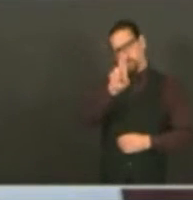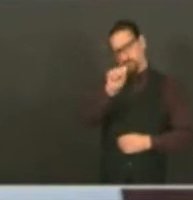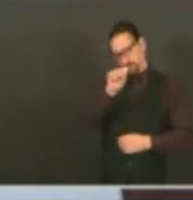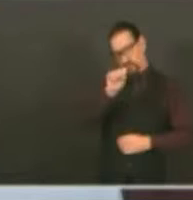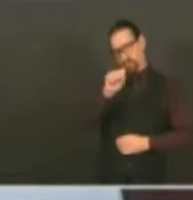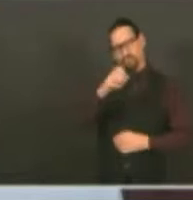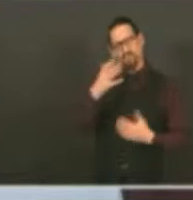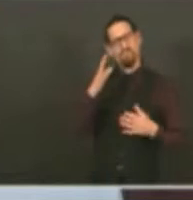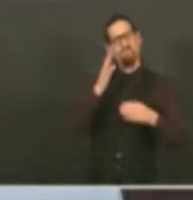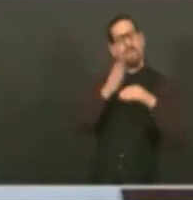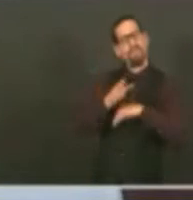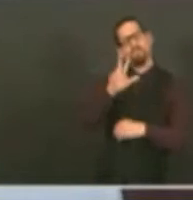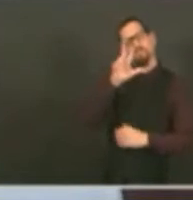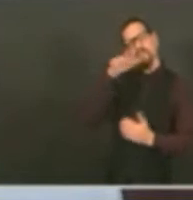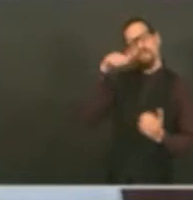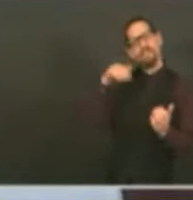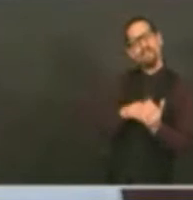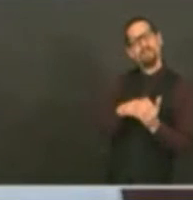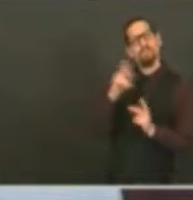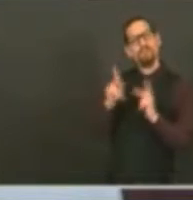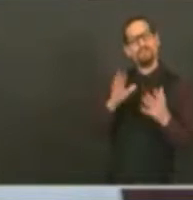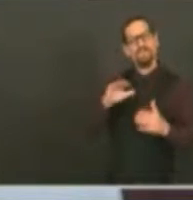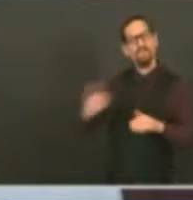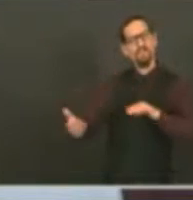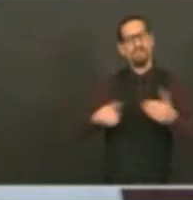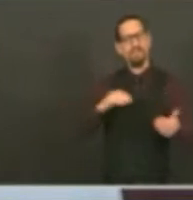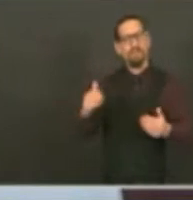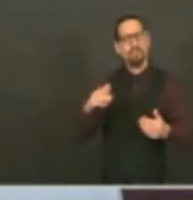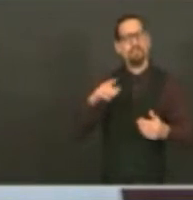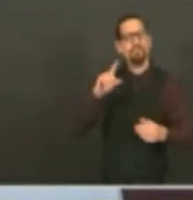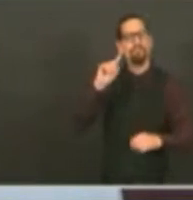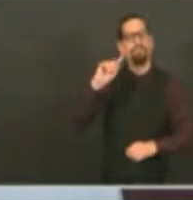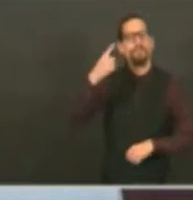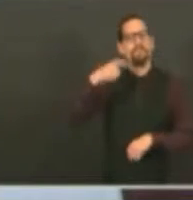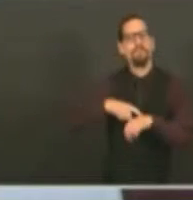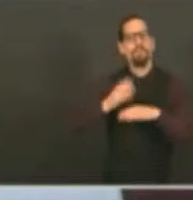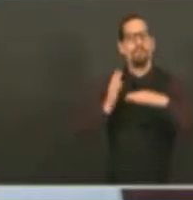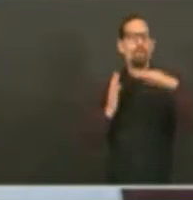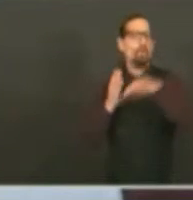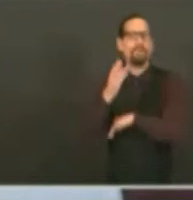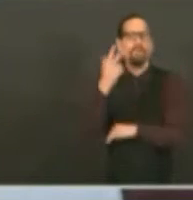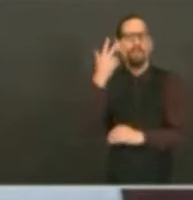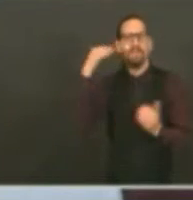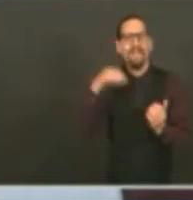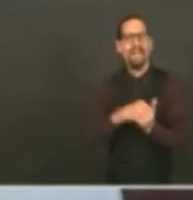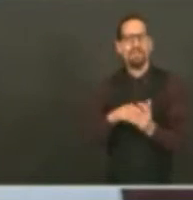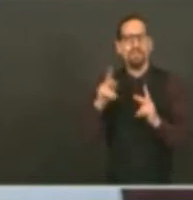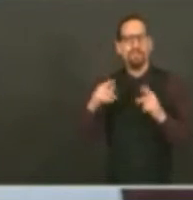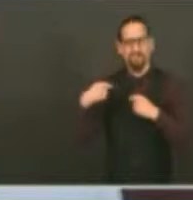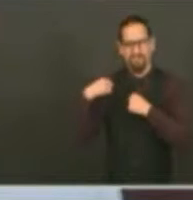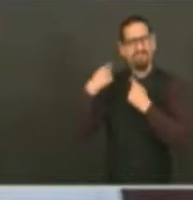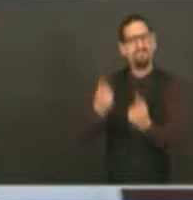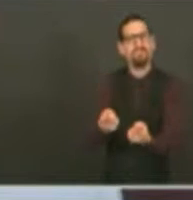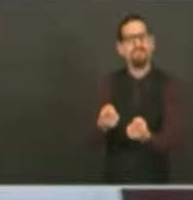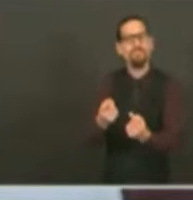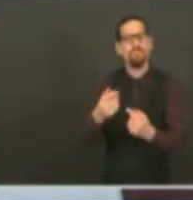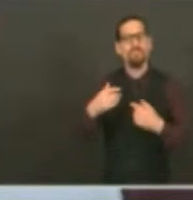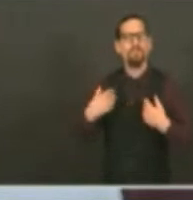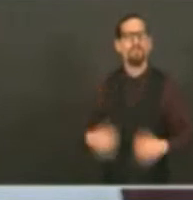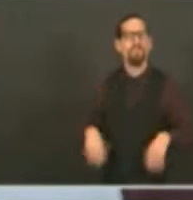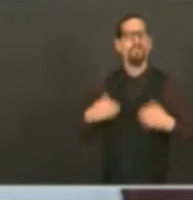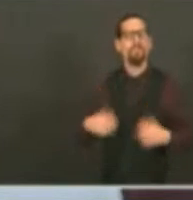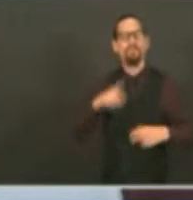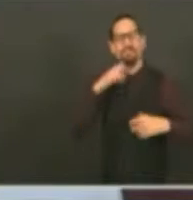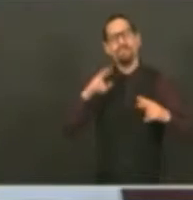as a country we broke the 3,000 deaths in a day mark. So it's scary. It is